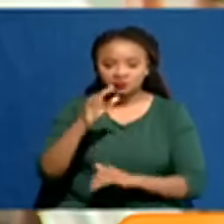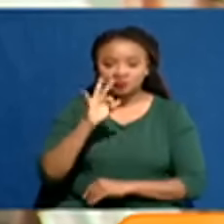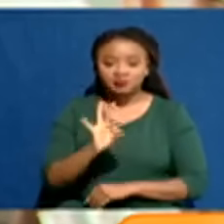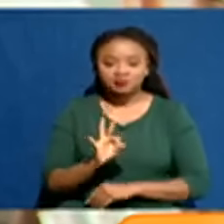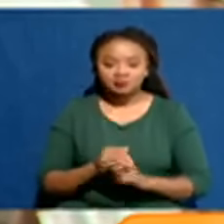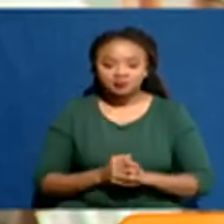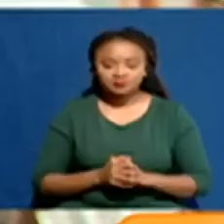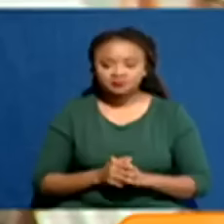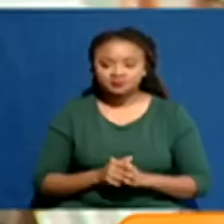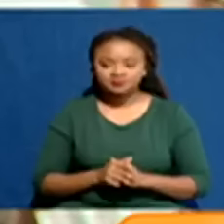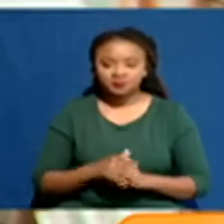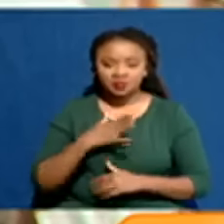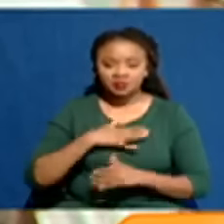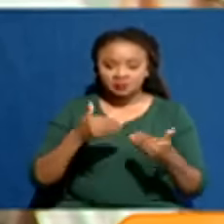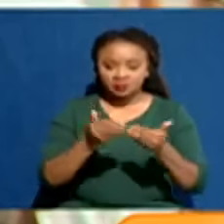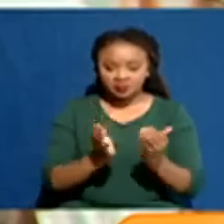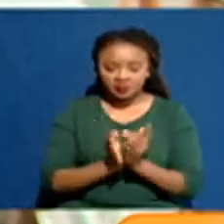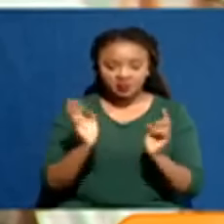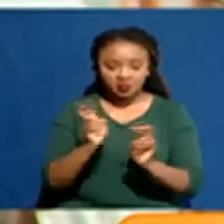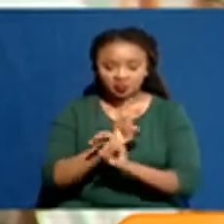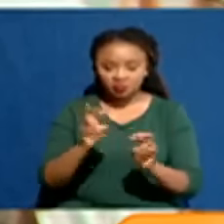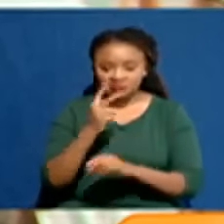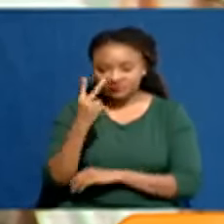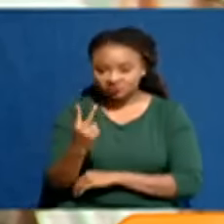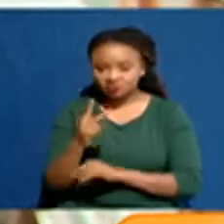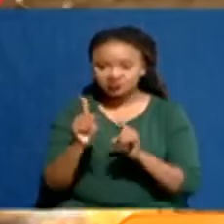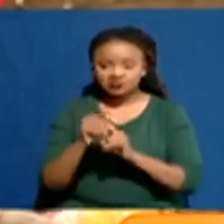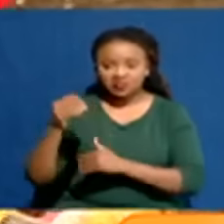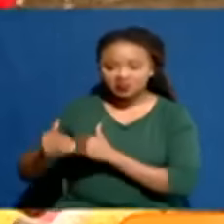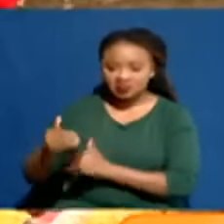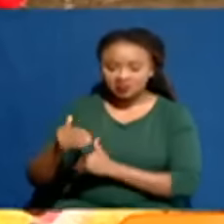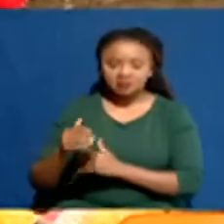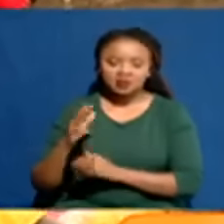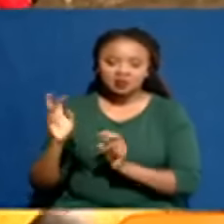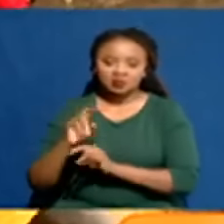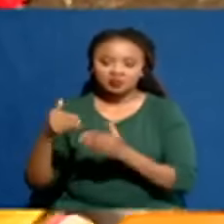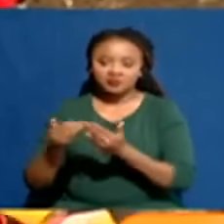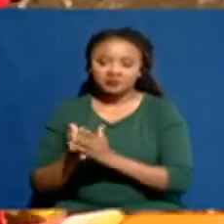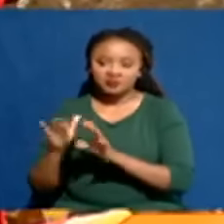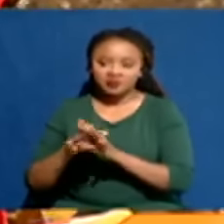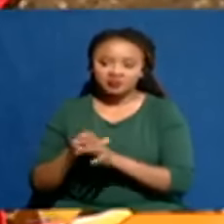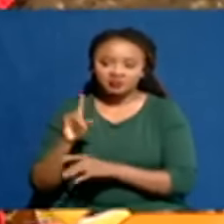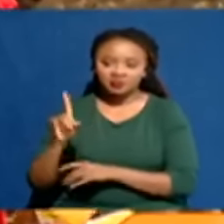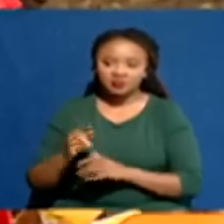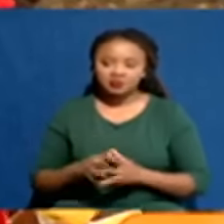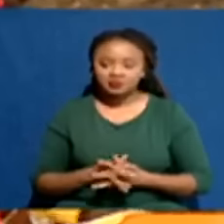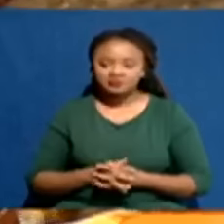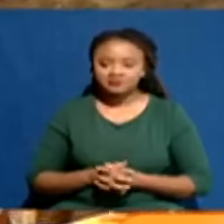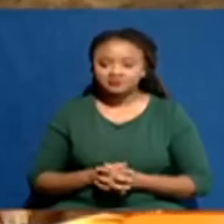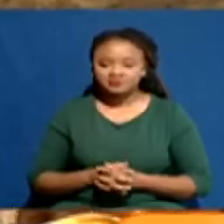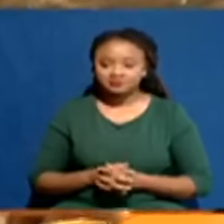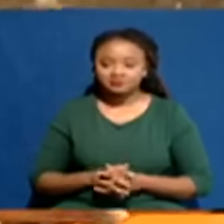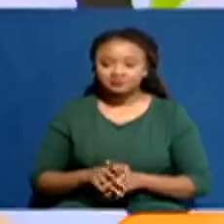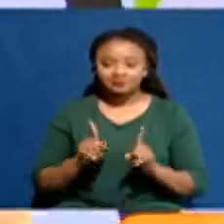yangu natafuta watu wawili. Na kwa hiyo familia ya jirani tunatafuta mmoja. Just like Collins, many families are in pain